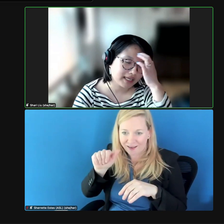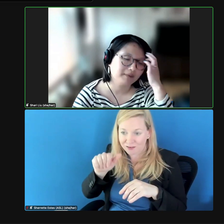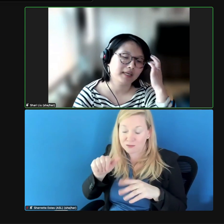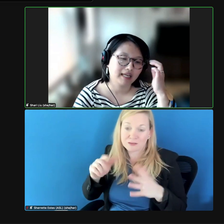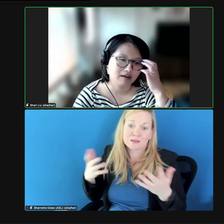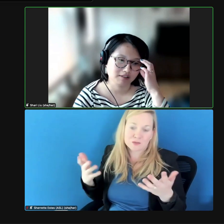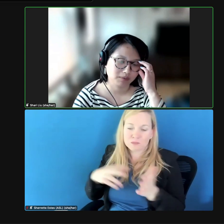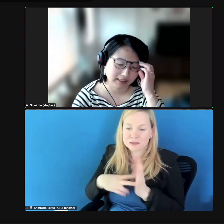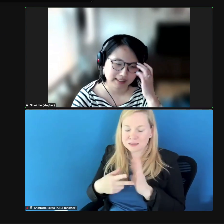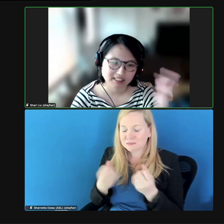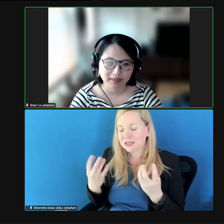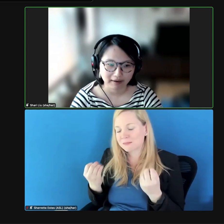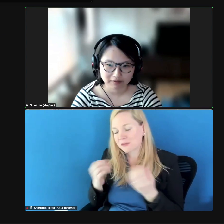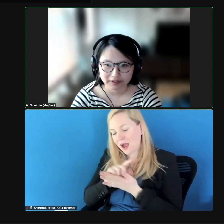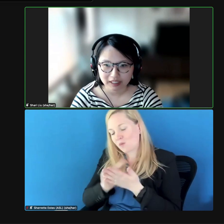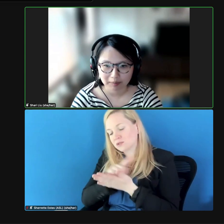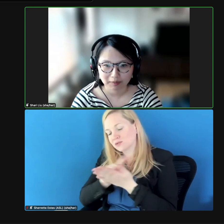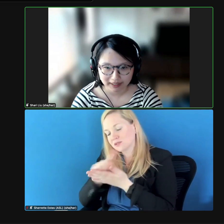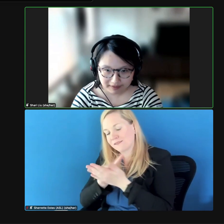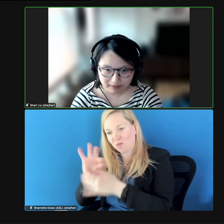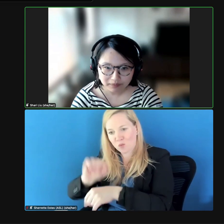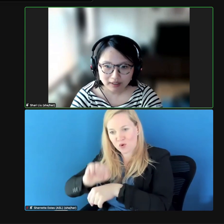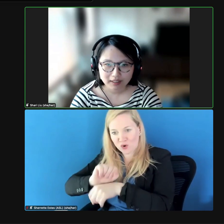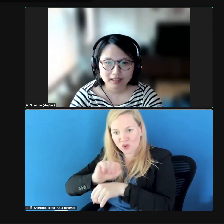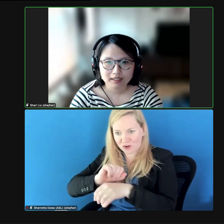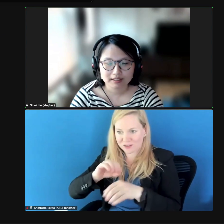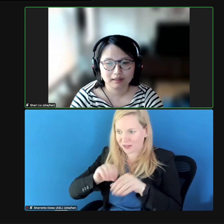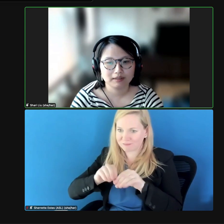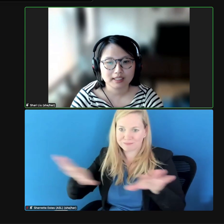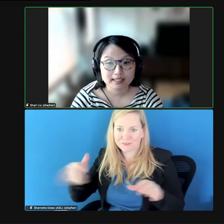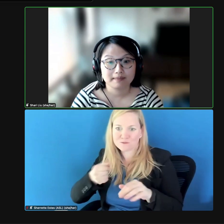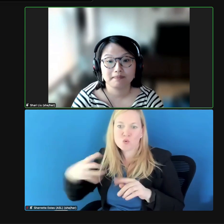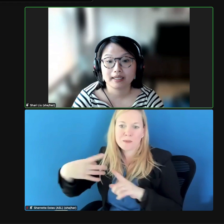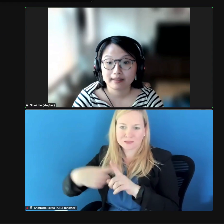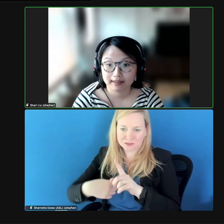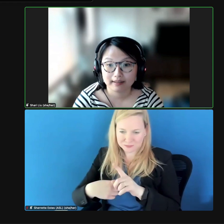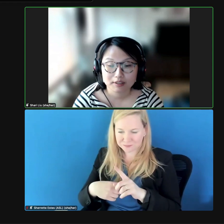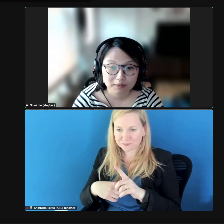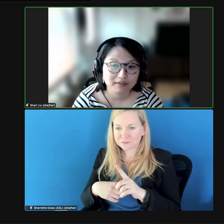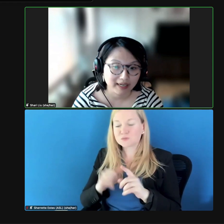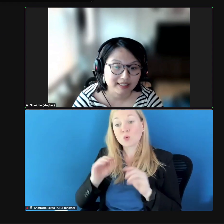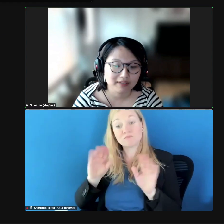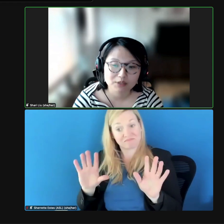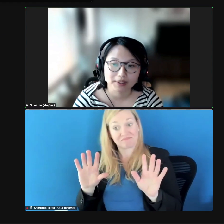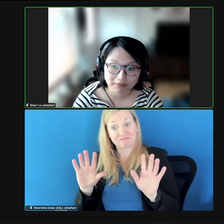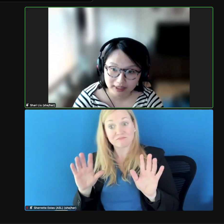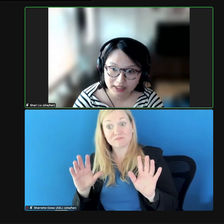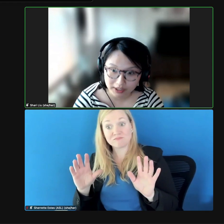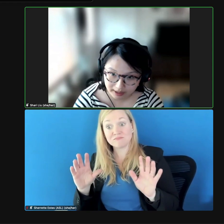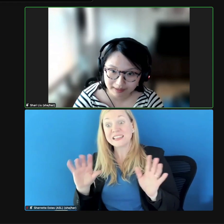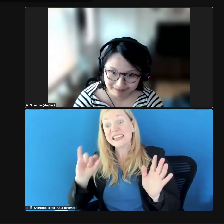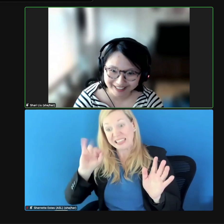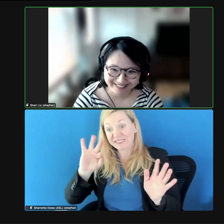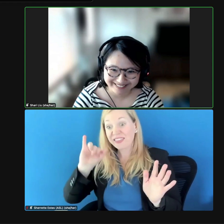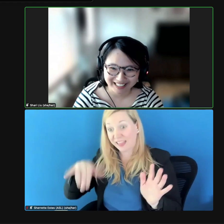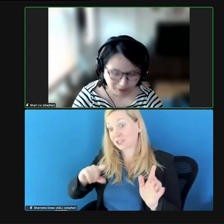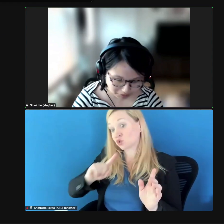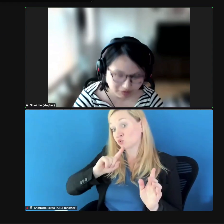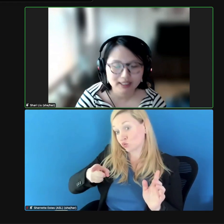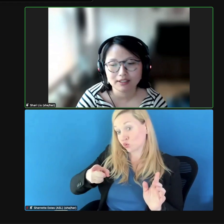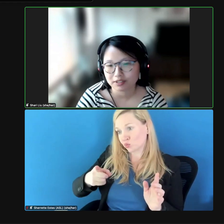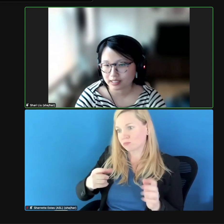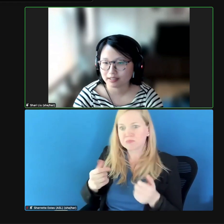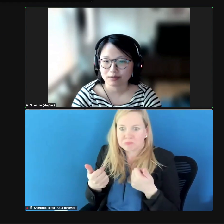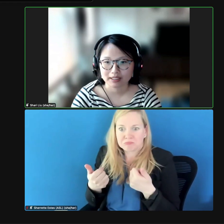to many, many hours of work that's spread out over a couple months. So just to be clear, this would be fine if that's what it really took. Right? Like